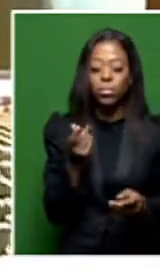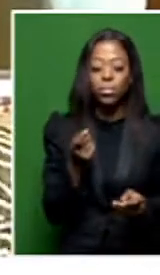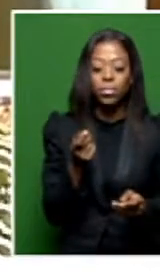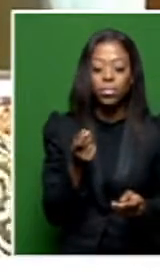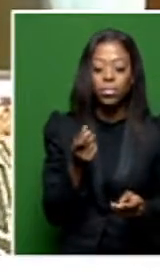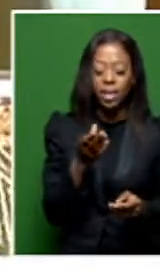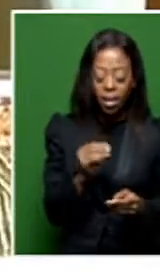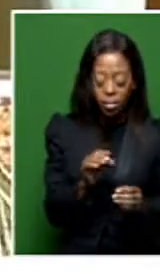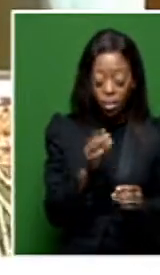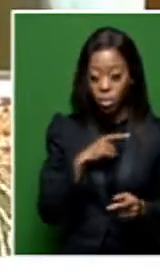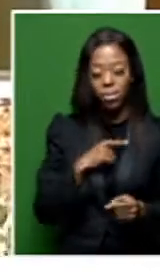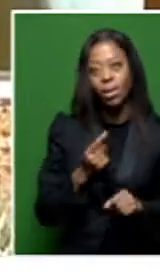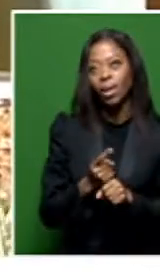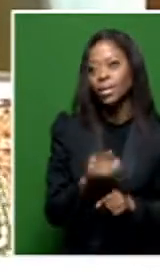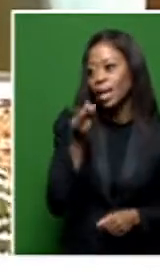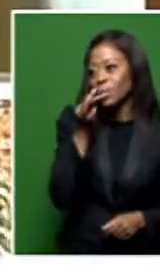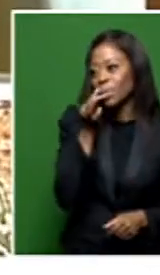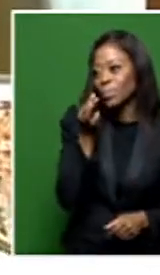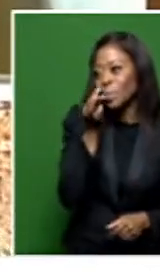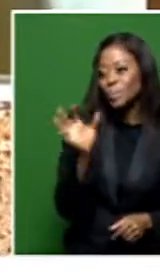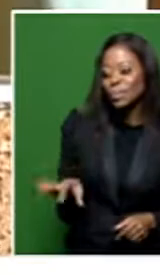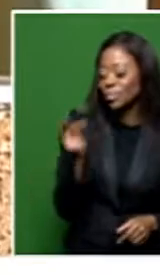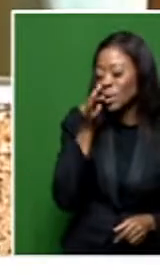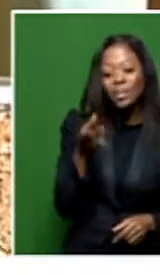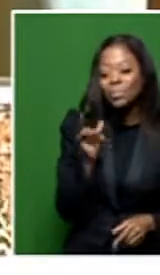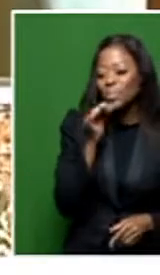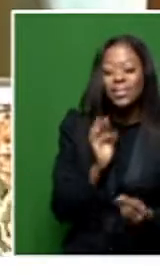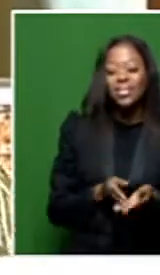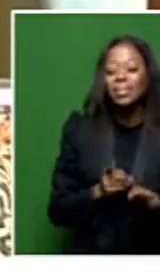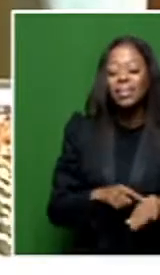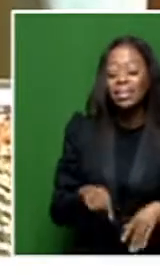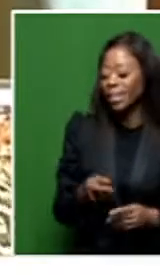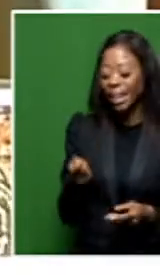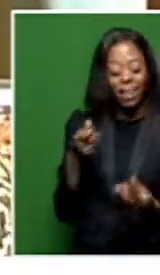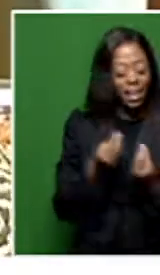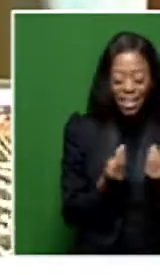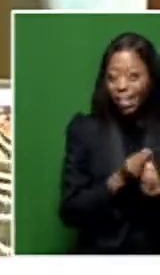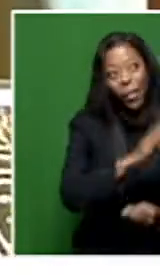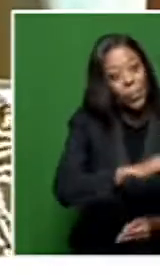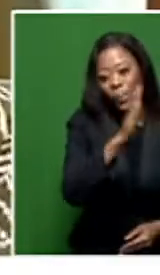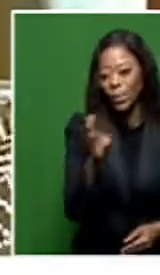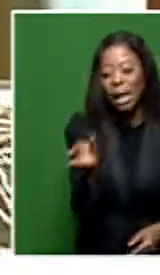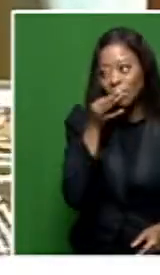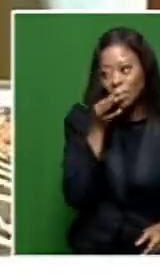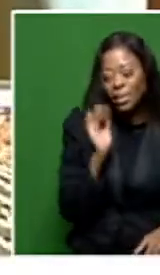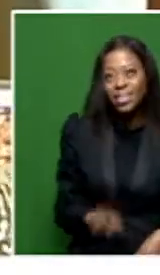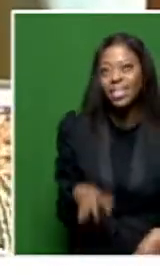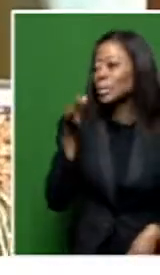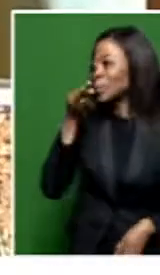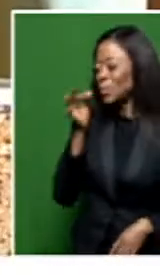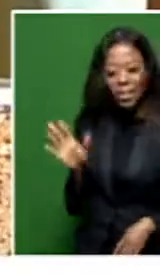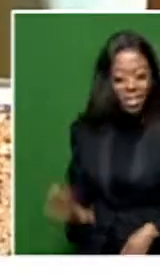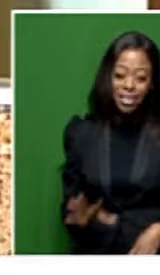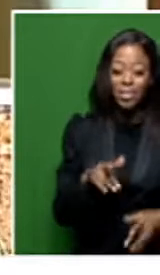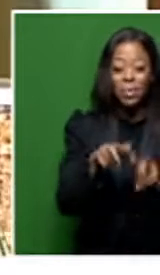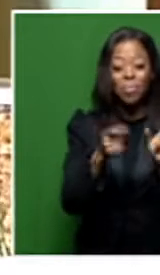little nibbles. I like to nibble. I'm a nibbler. So I eat little things the whole day. So people like me who